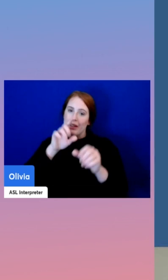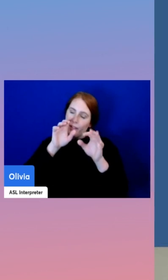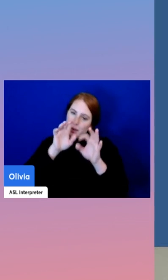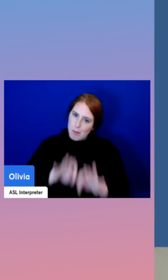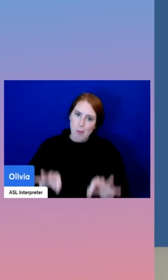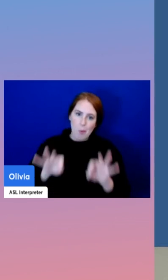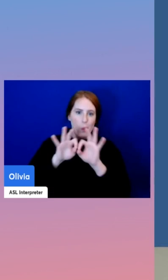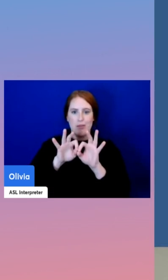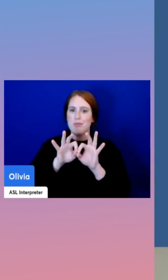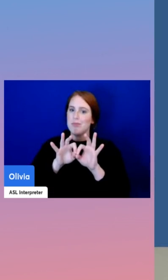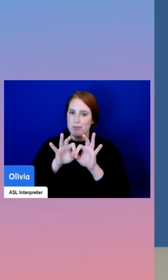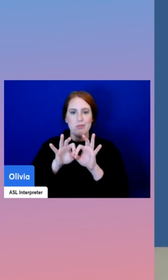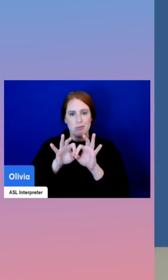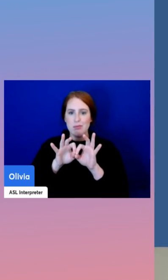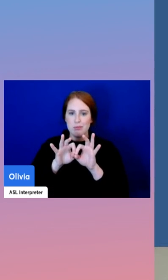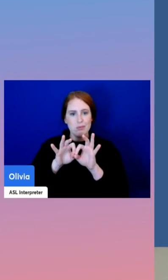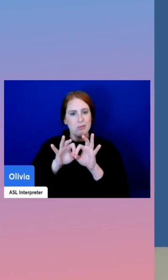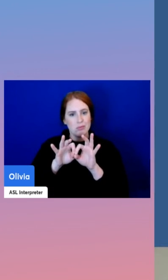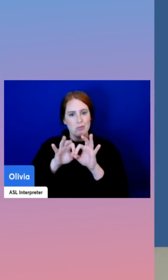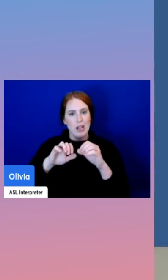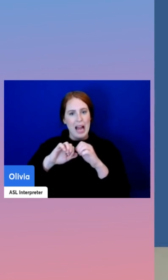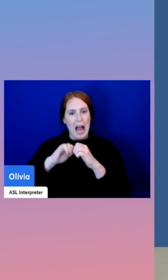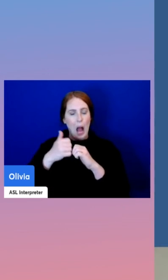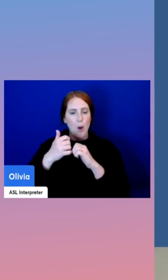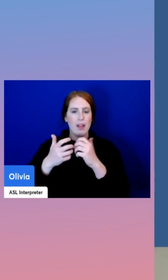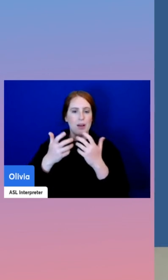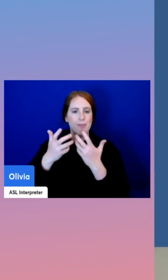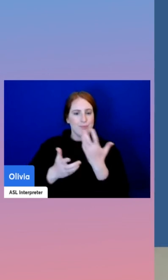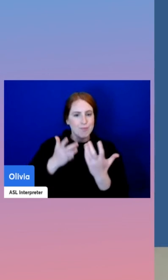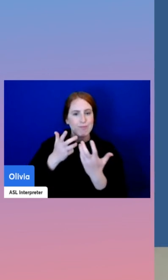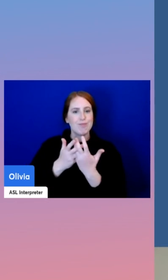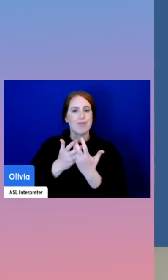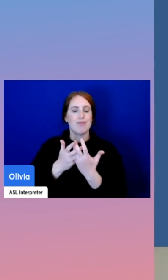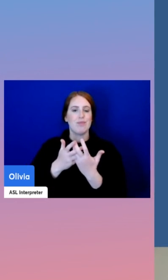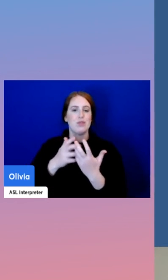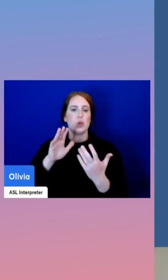factor of how they are able to meet the requirements of your organization.